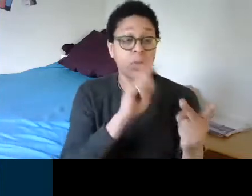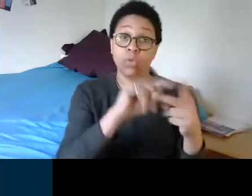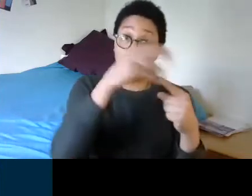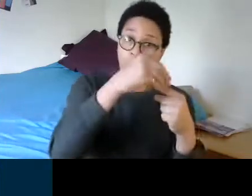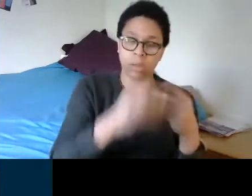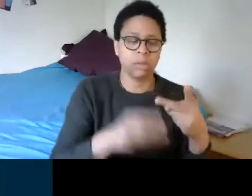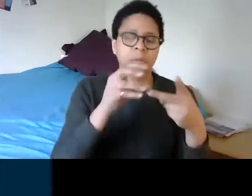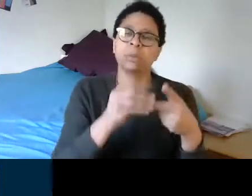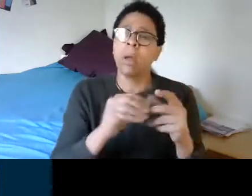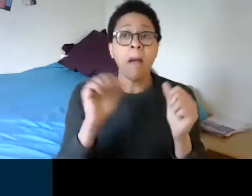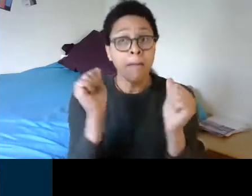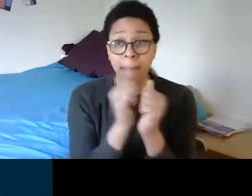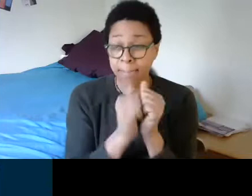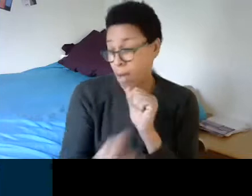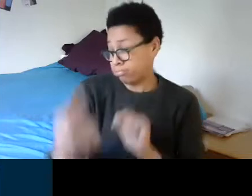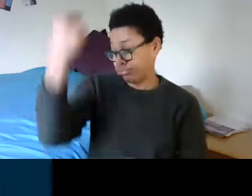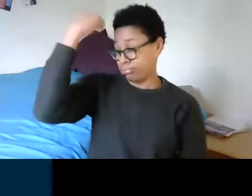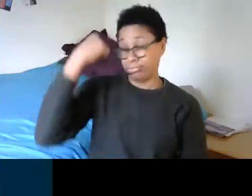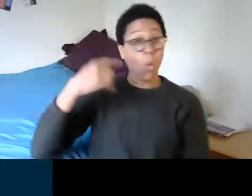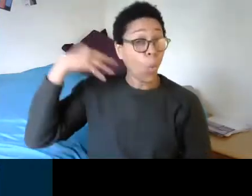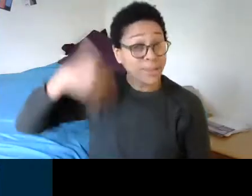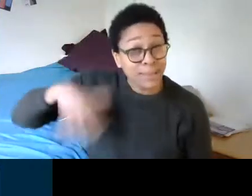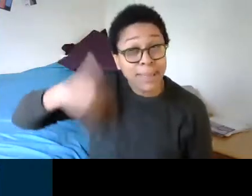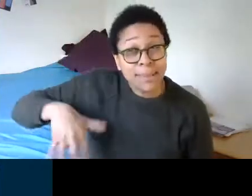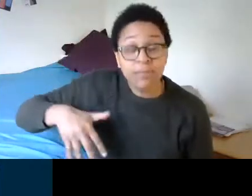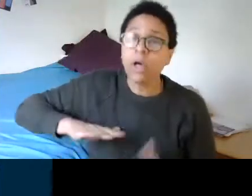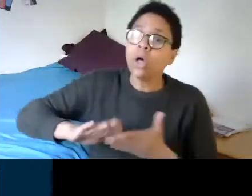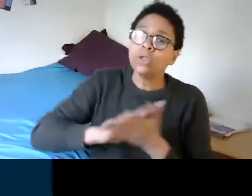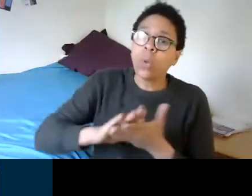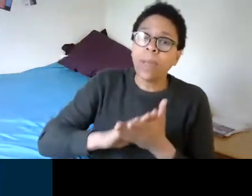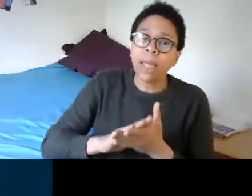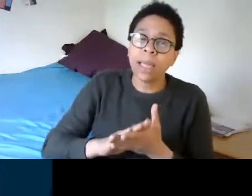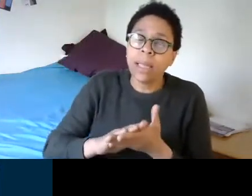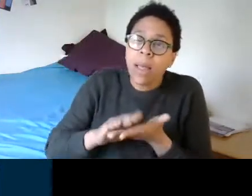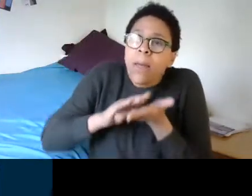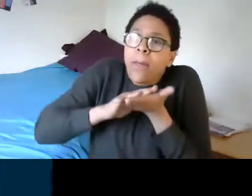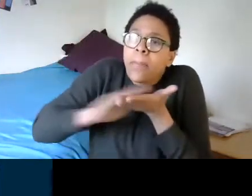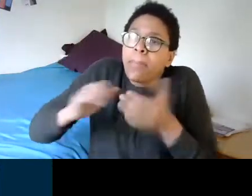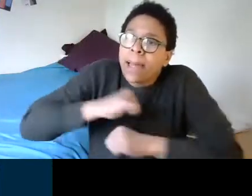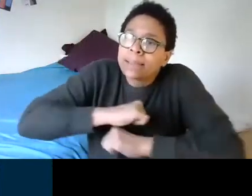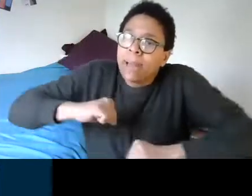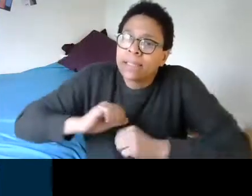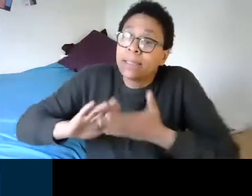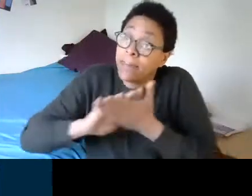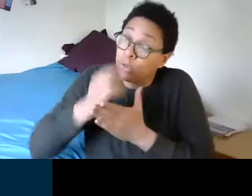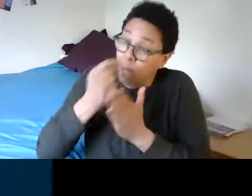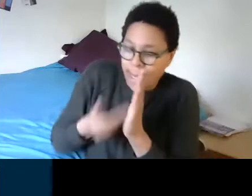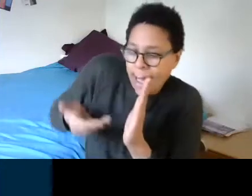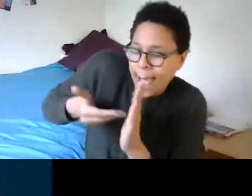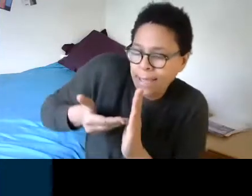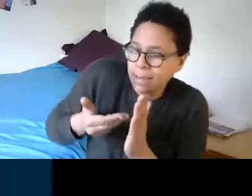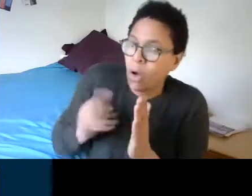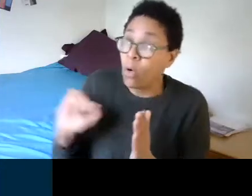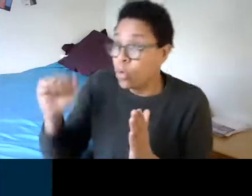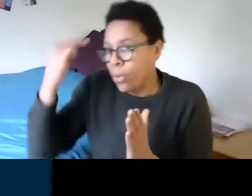Paper was an expensive material, and so the blank spaces left in a book were ideal spaces to add to the book's content or as a place for thoughts and